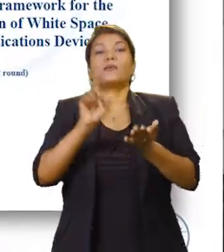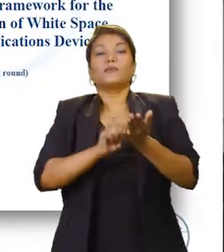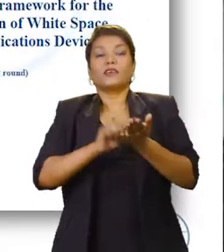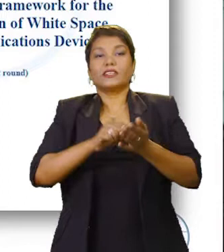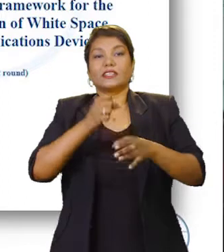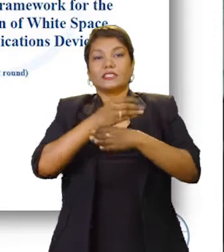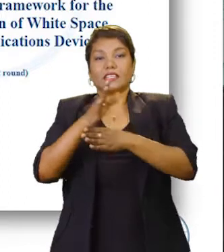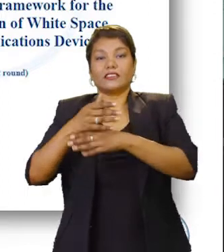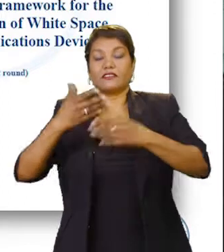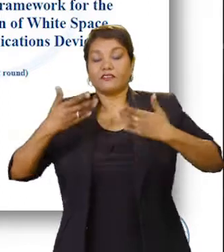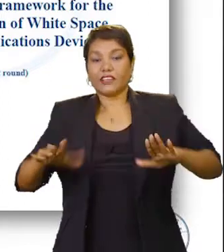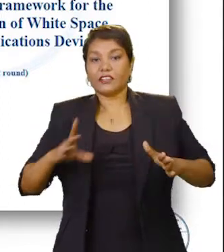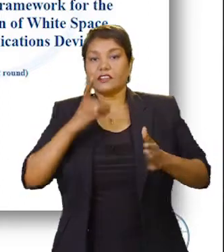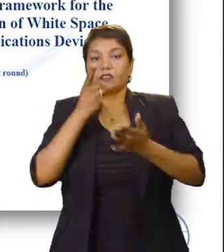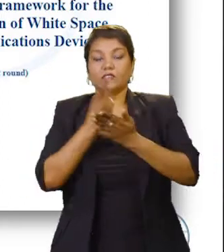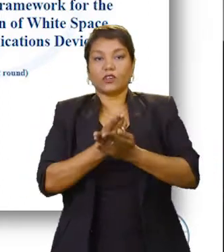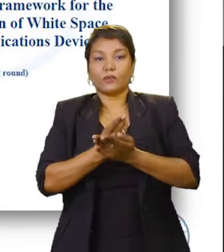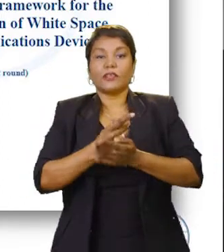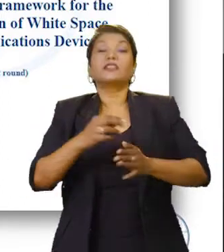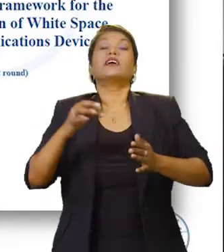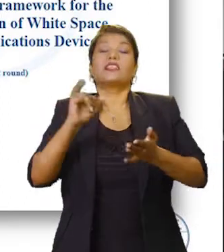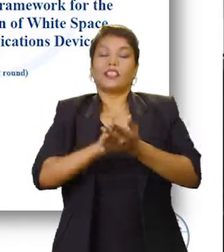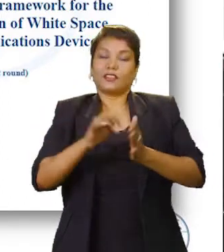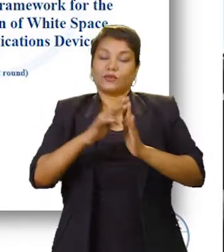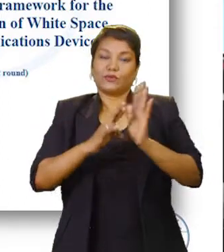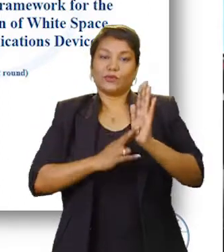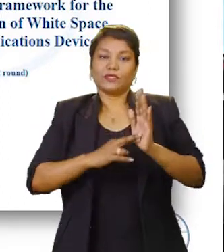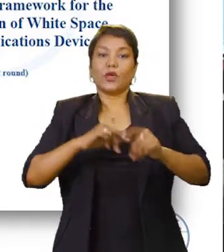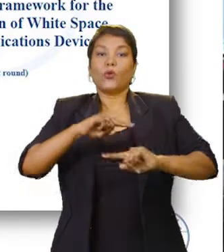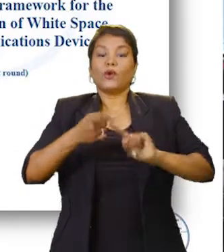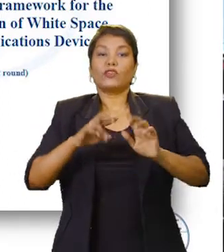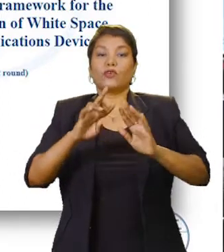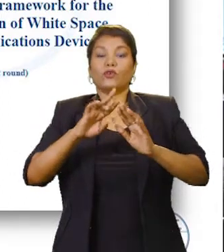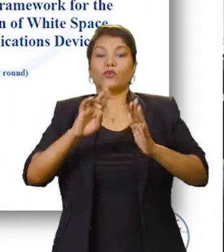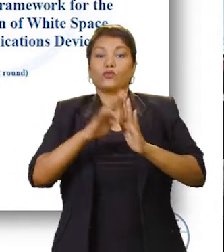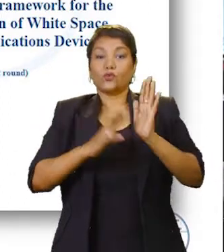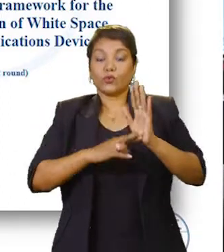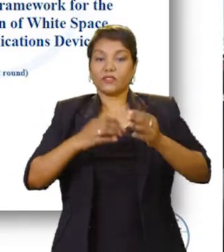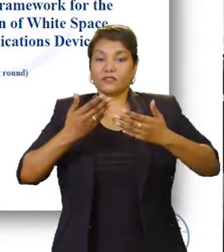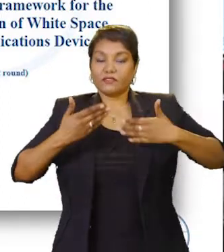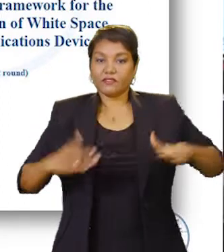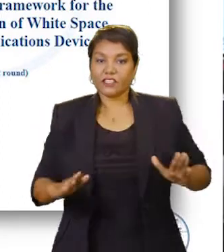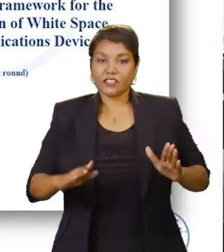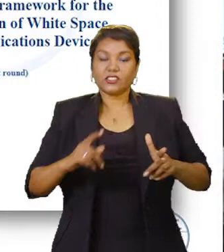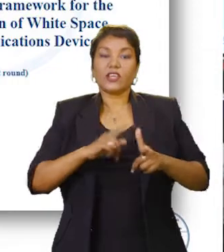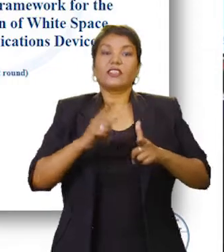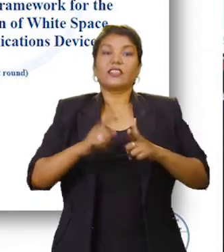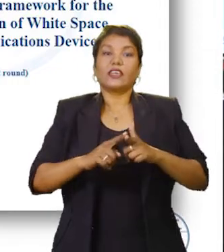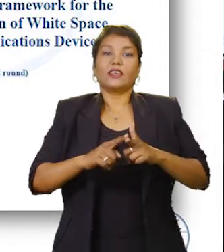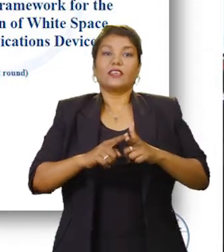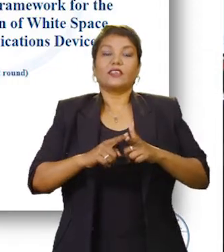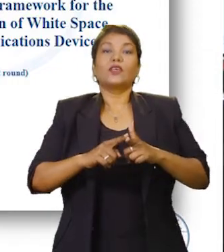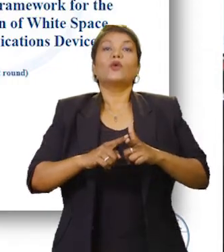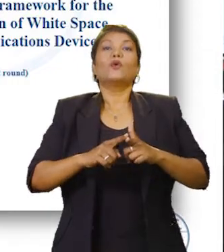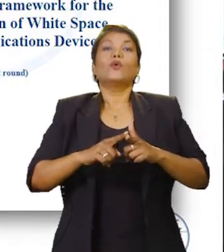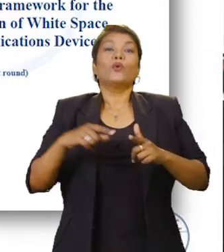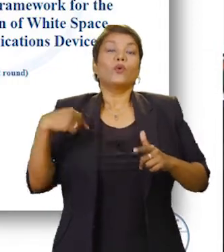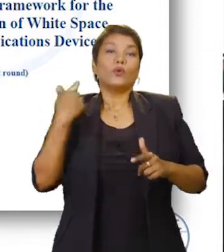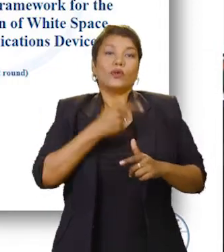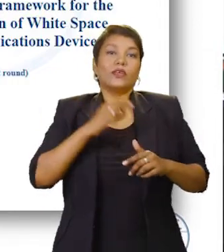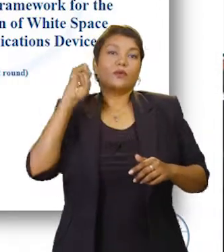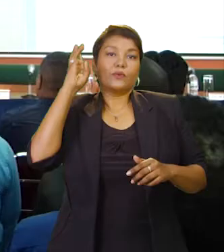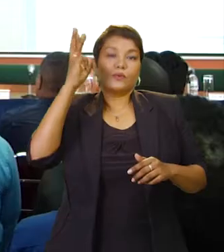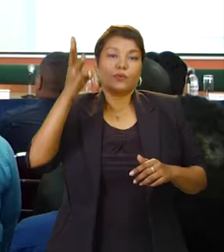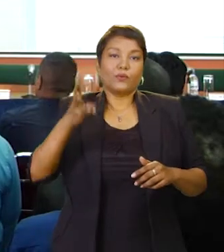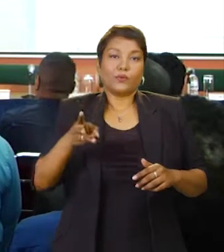are the rules. And once we have the rules established, the further work that we'll have to do, which we've already begun, so it shouldn't take too